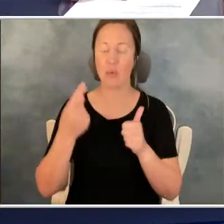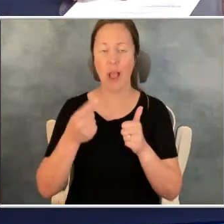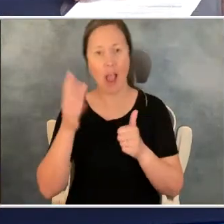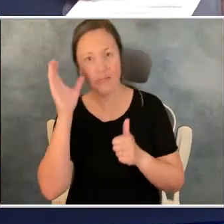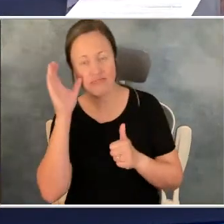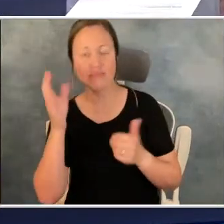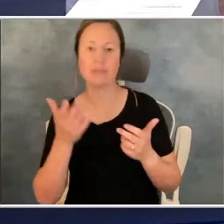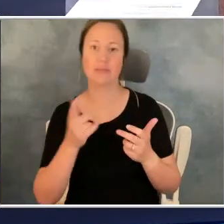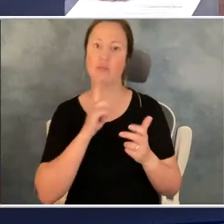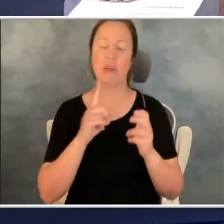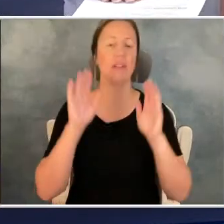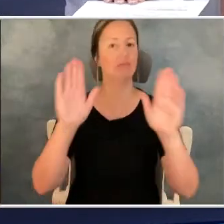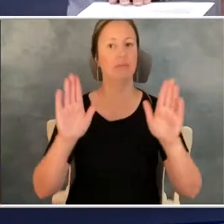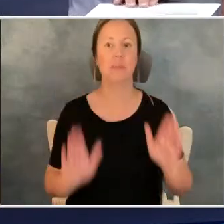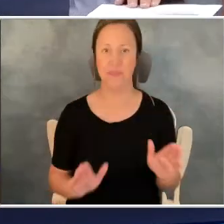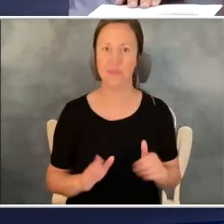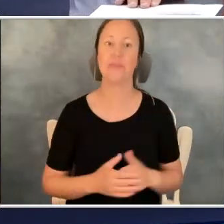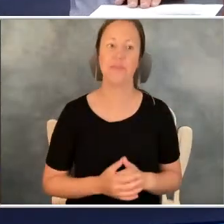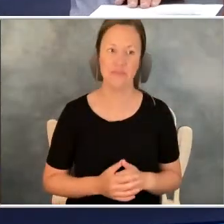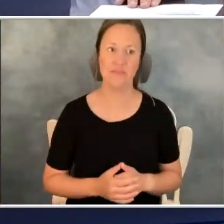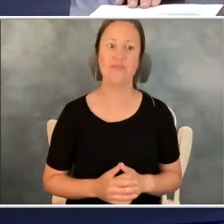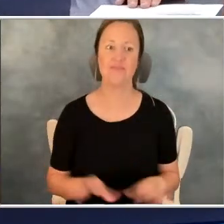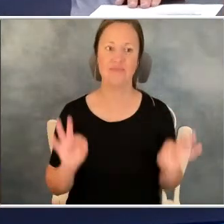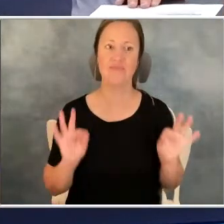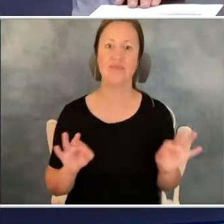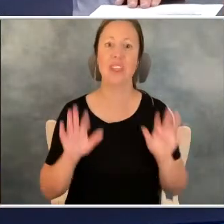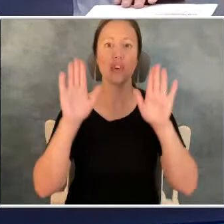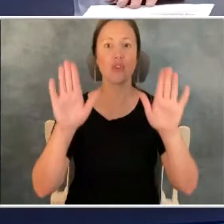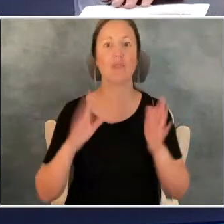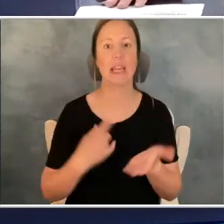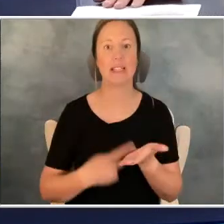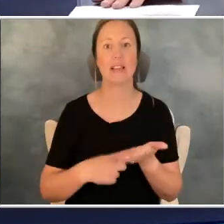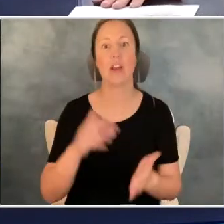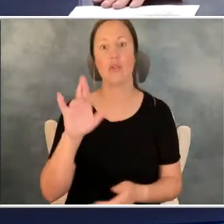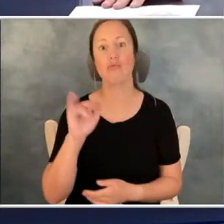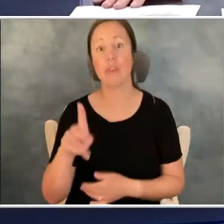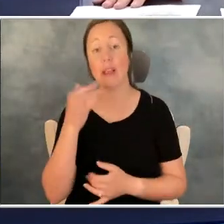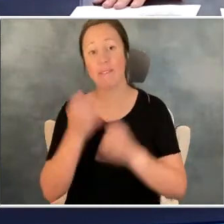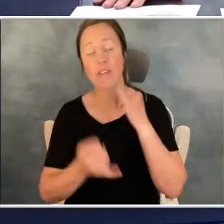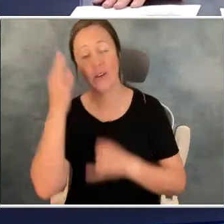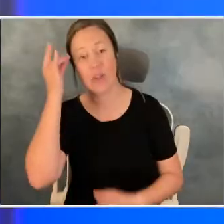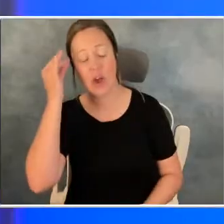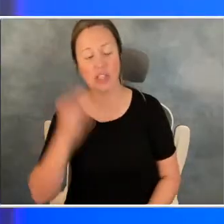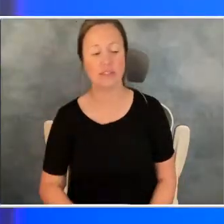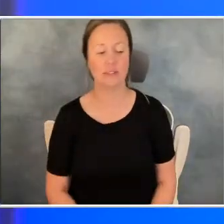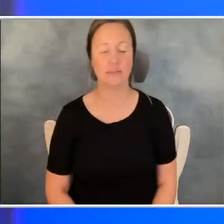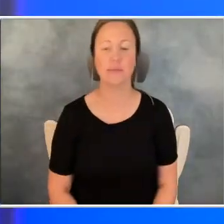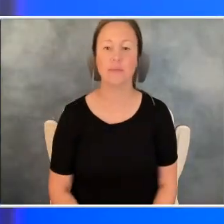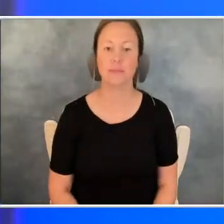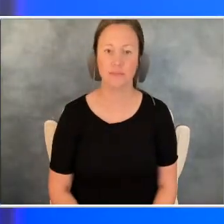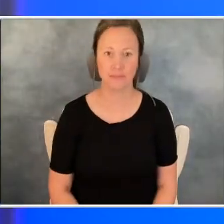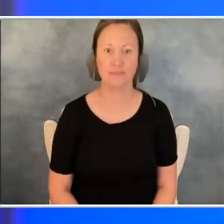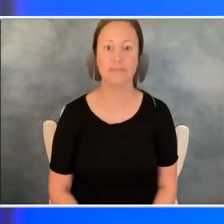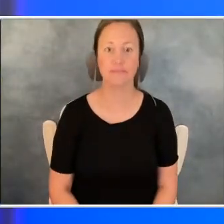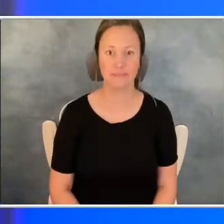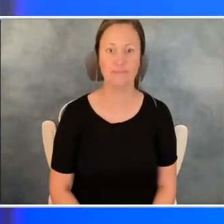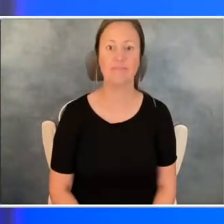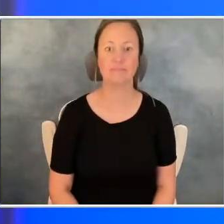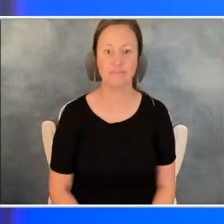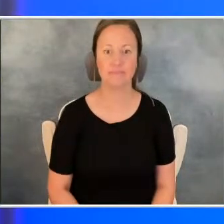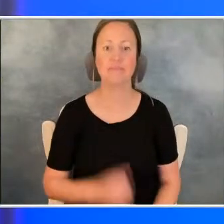outstanding. Y'all did good today. Great discussion. Rick, final thoughts. Yeah, I just want a couple things that were going through my mind as we're talking